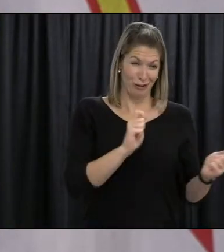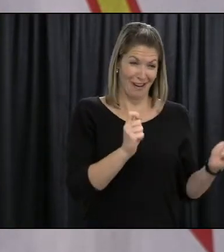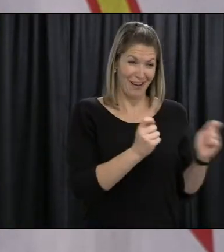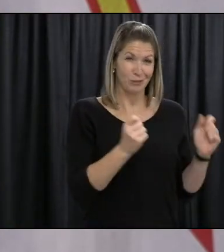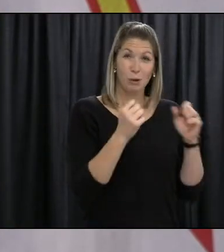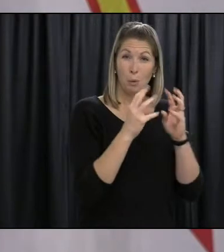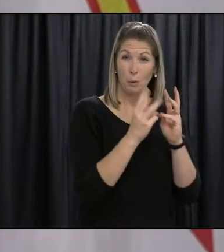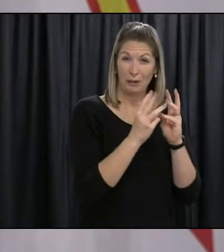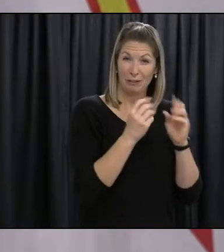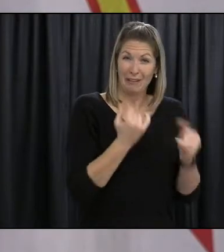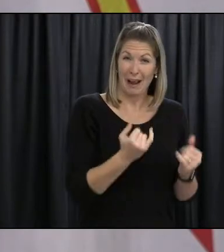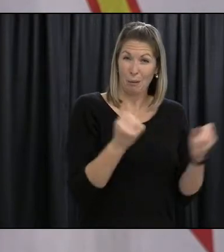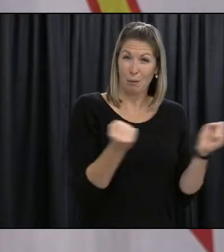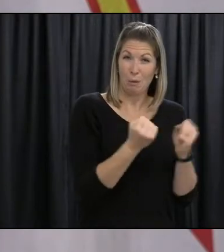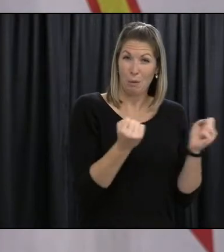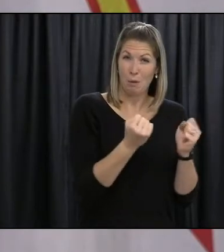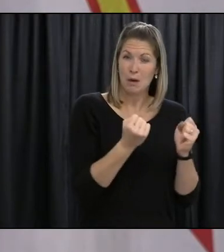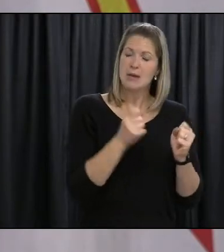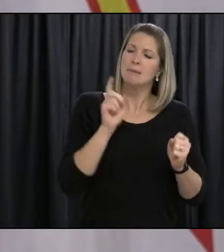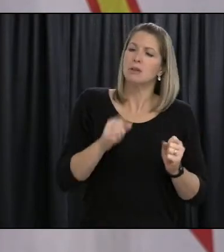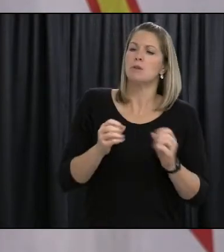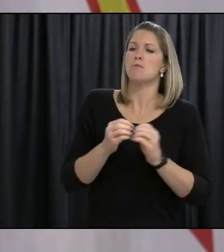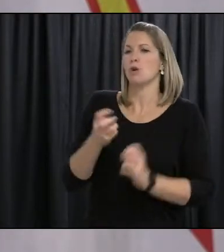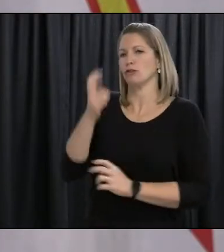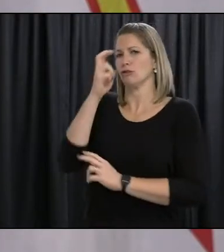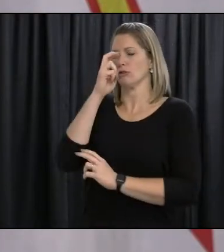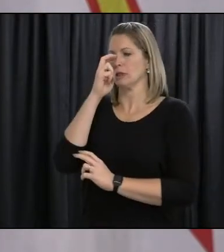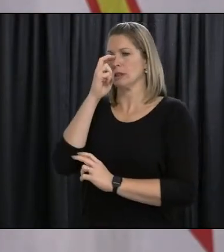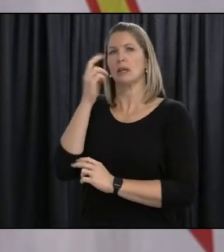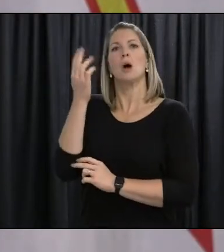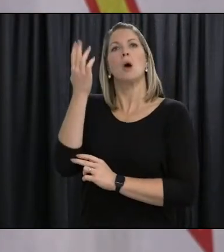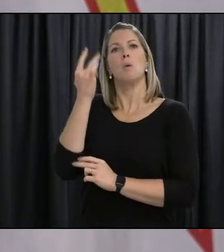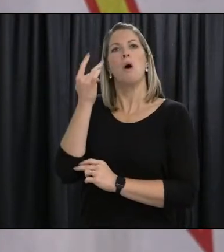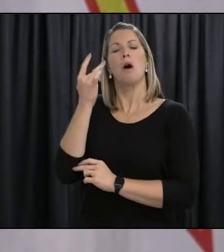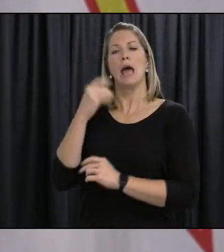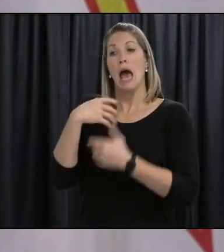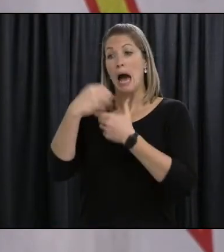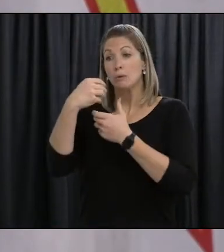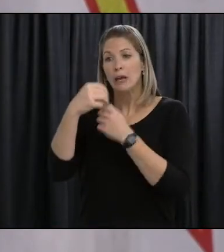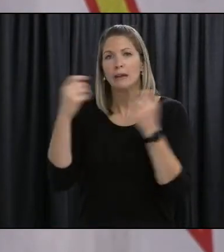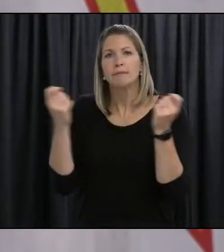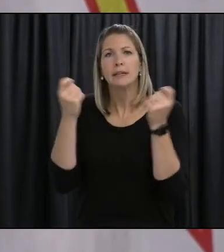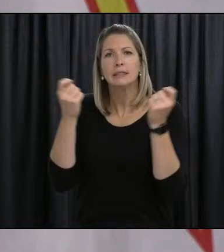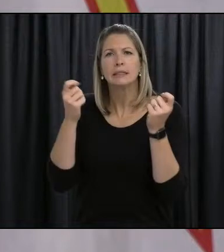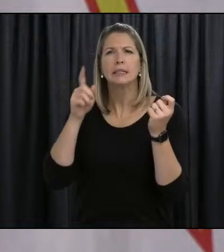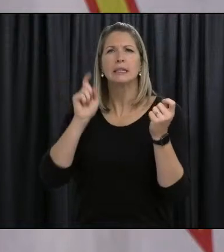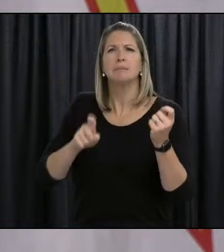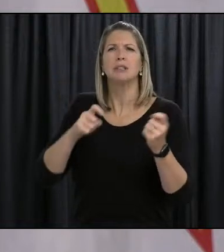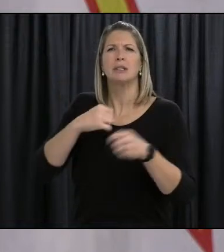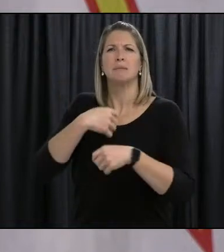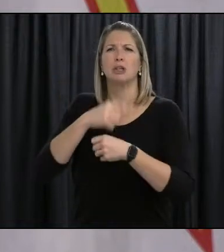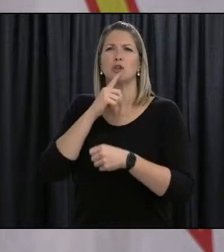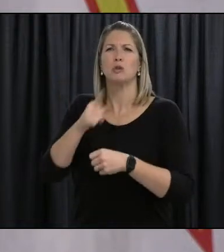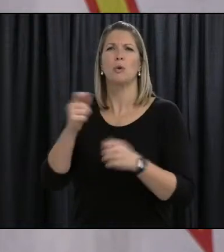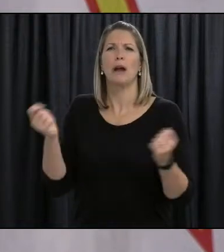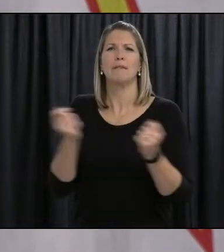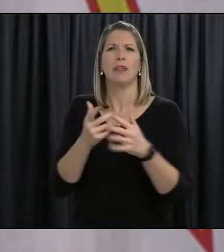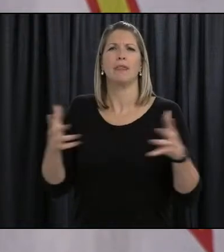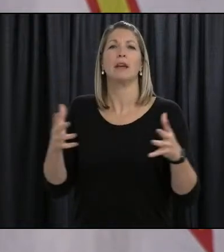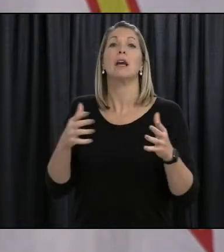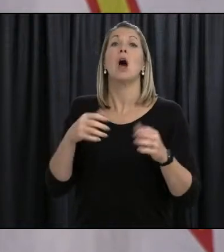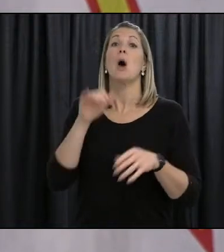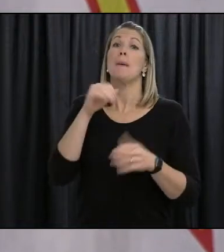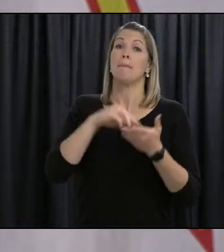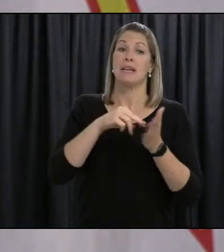public health guidance. Organizers should plan for situations and activities with the least amount of risk possible, and individuals